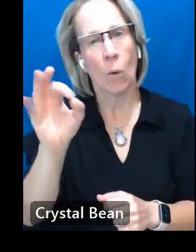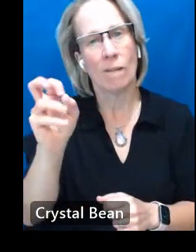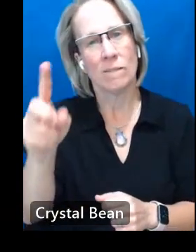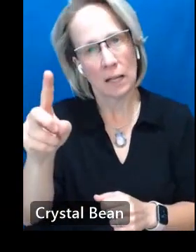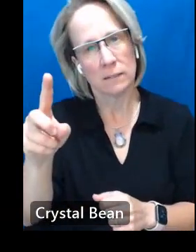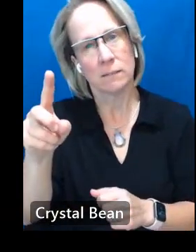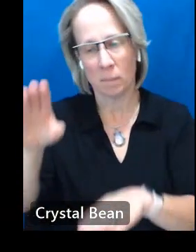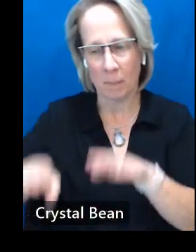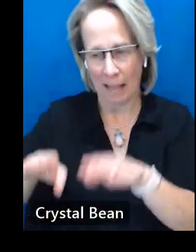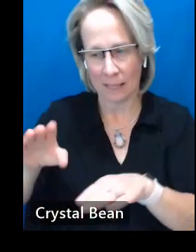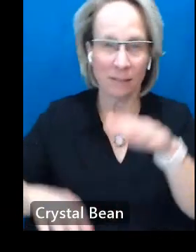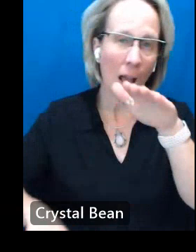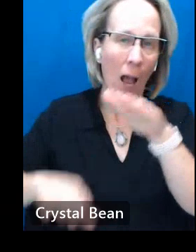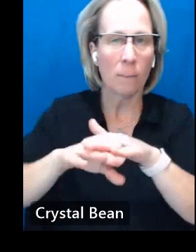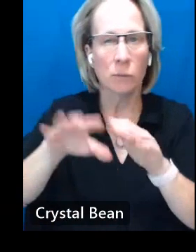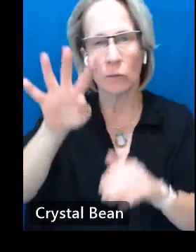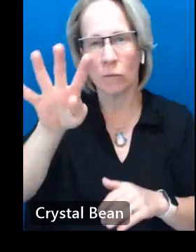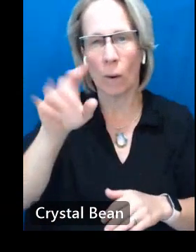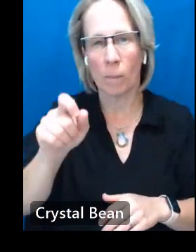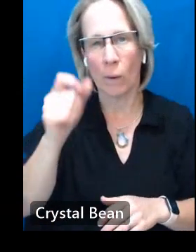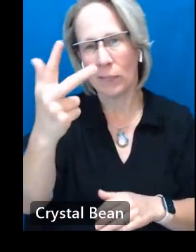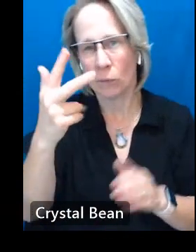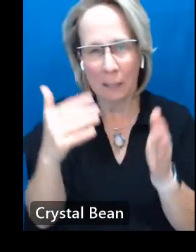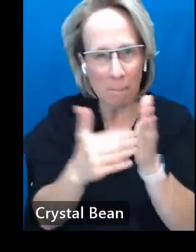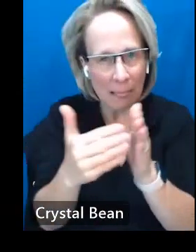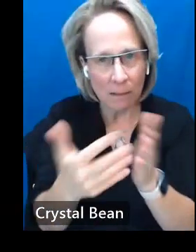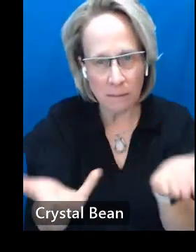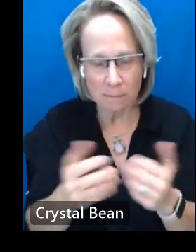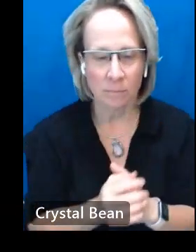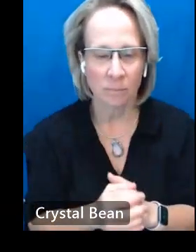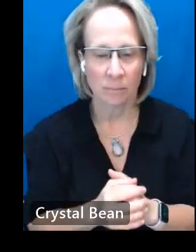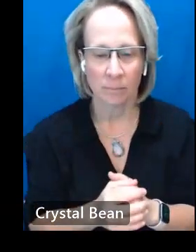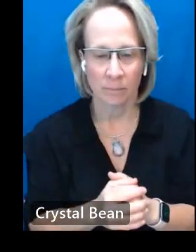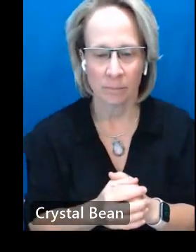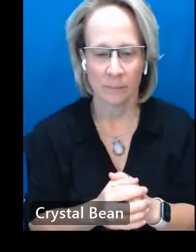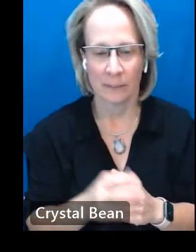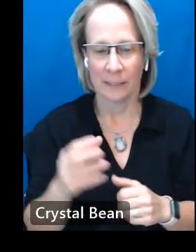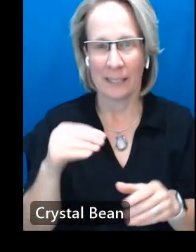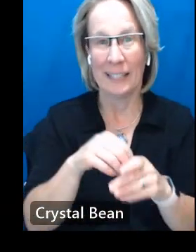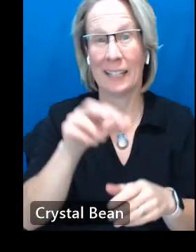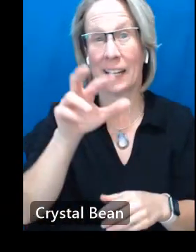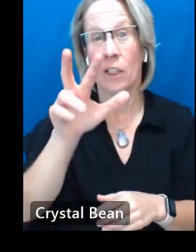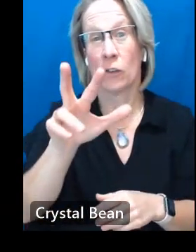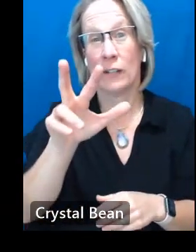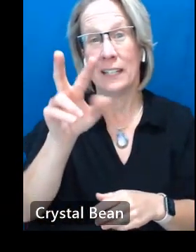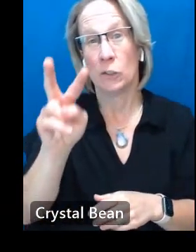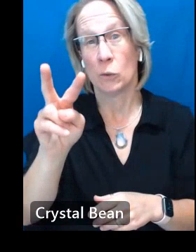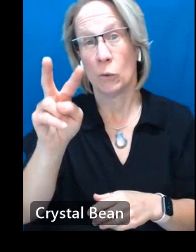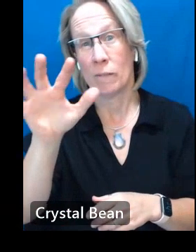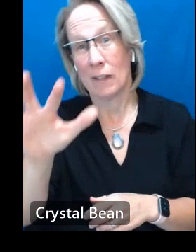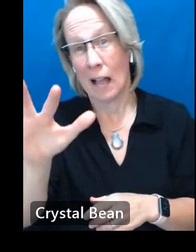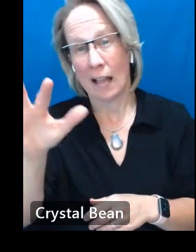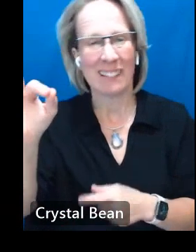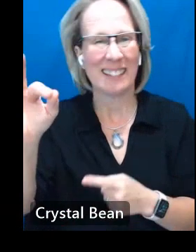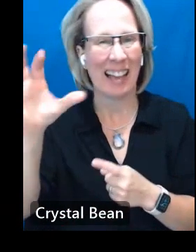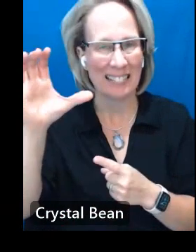if they have the authority to do so from this fund in 325,900. Okay.